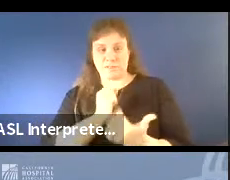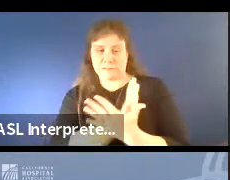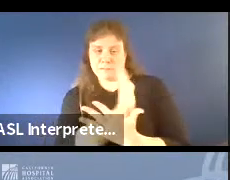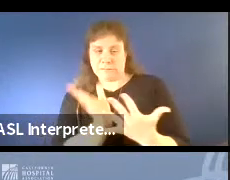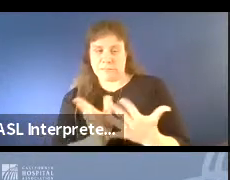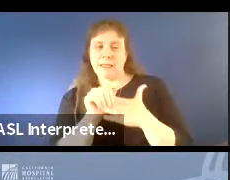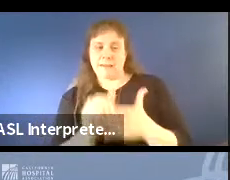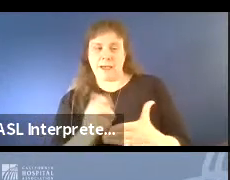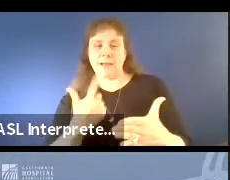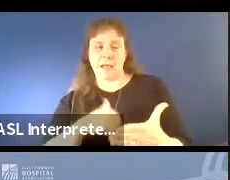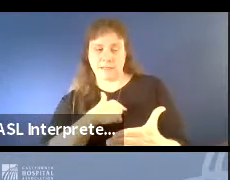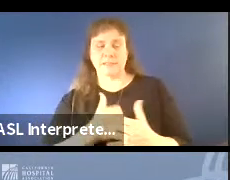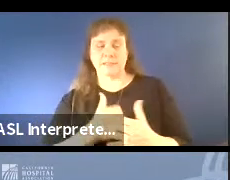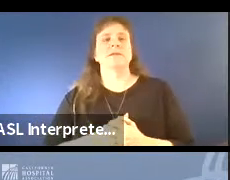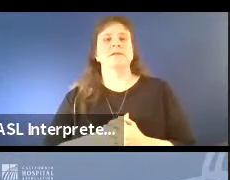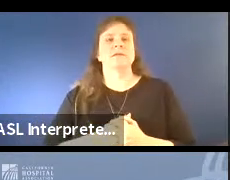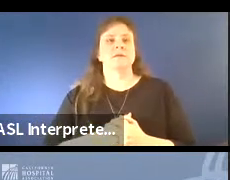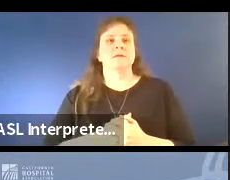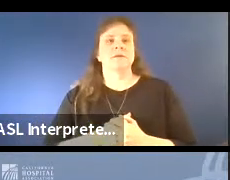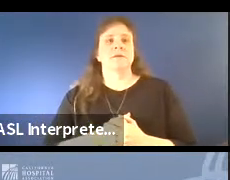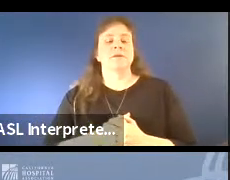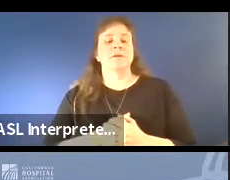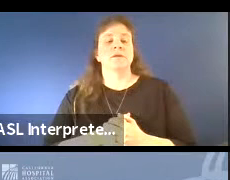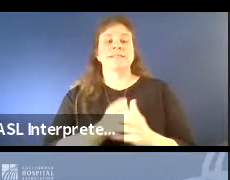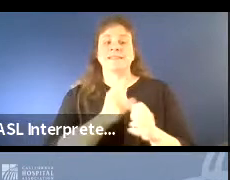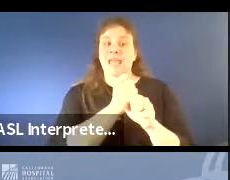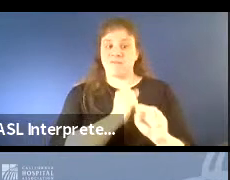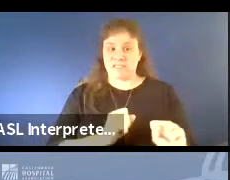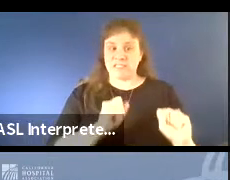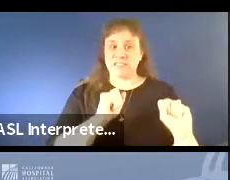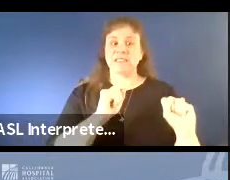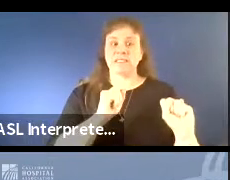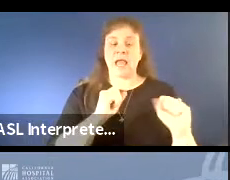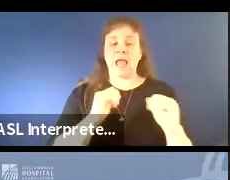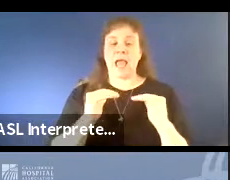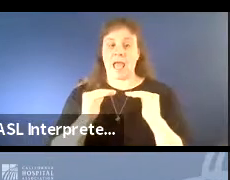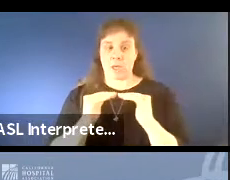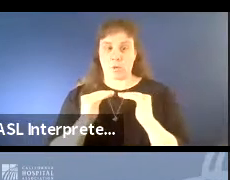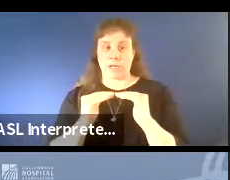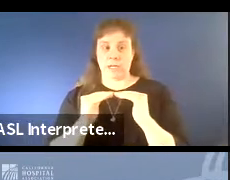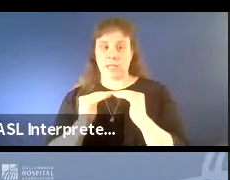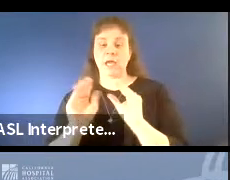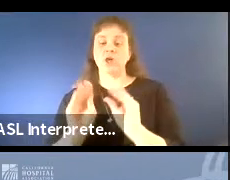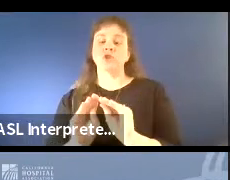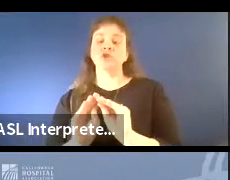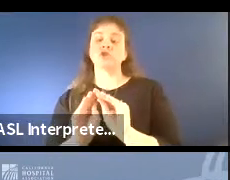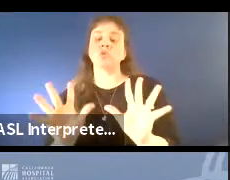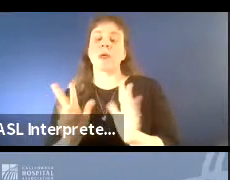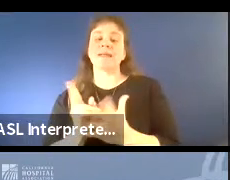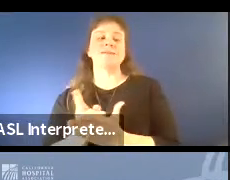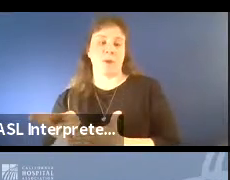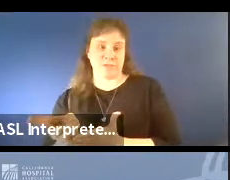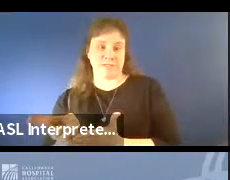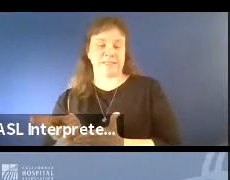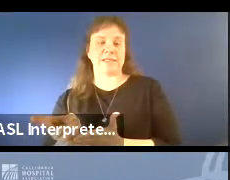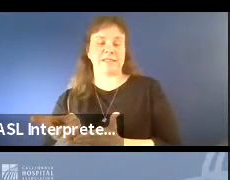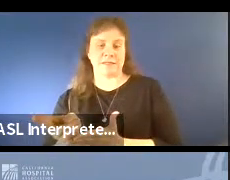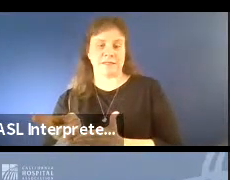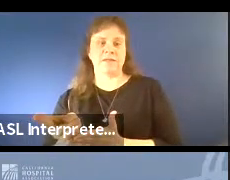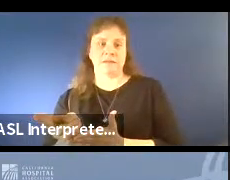the values of safety, equity, and transparency.